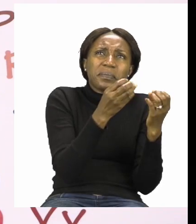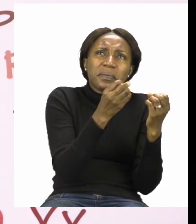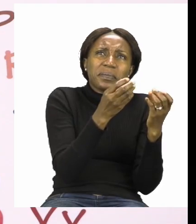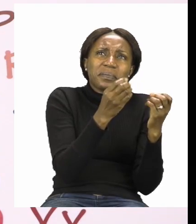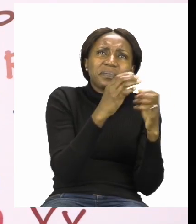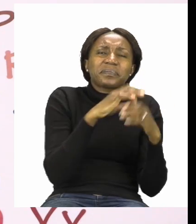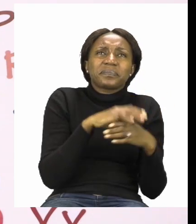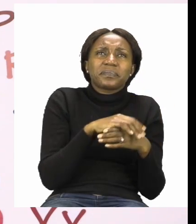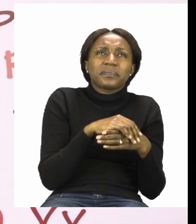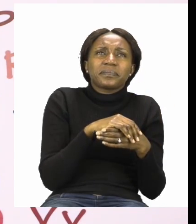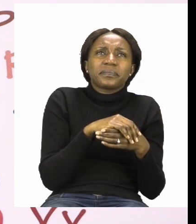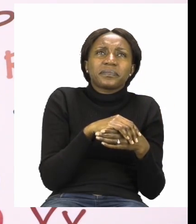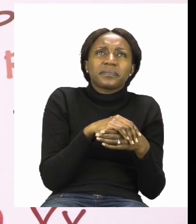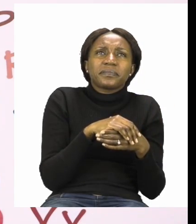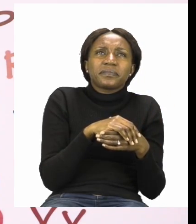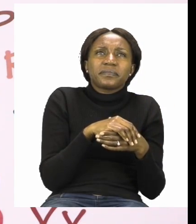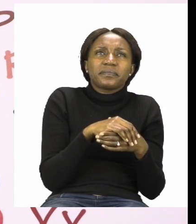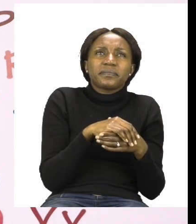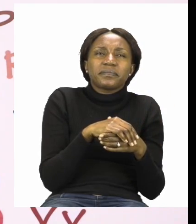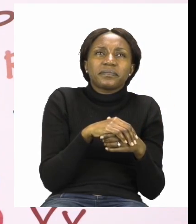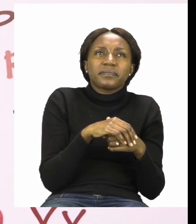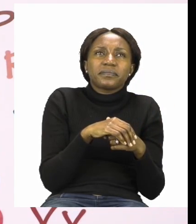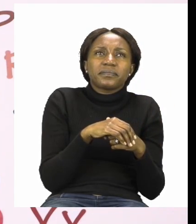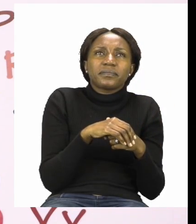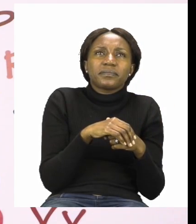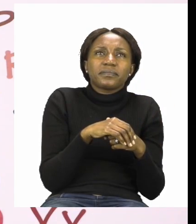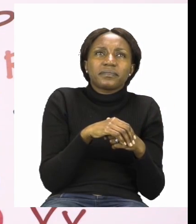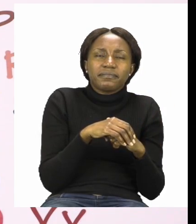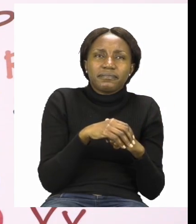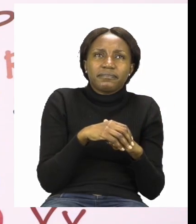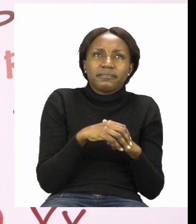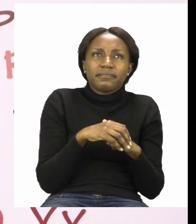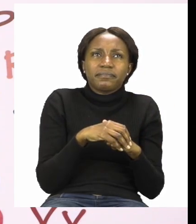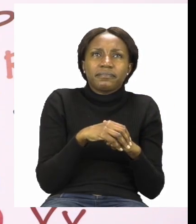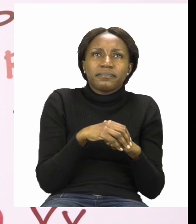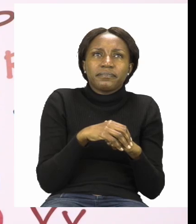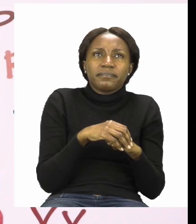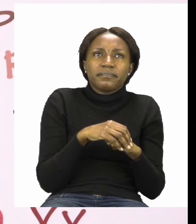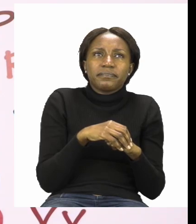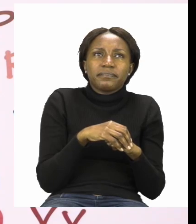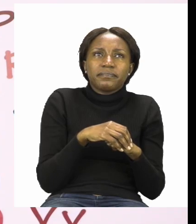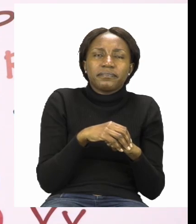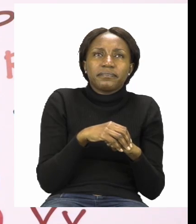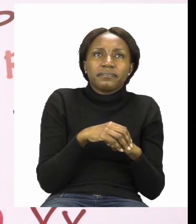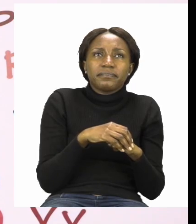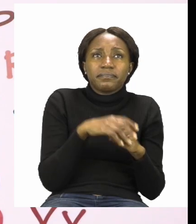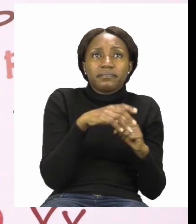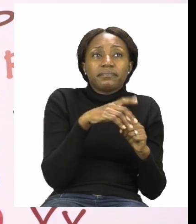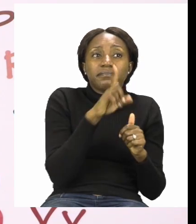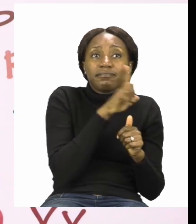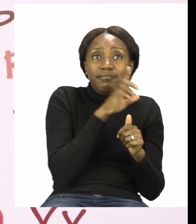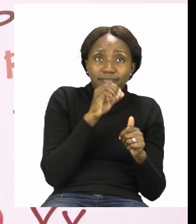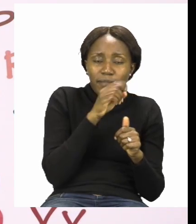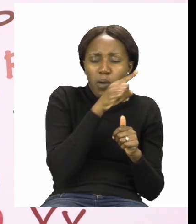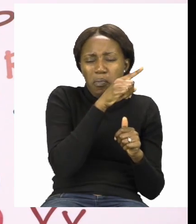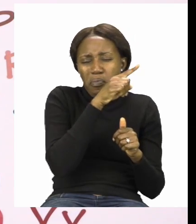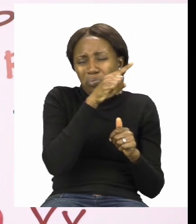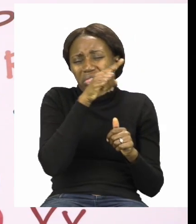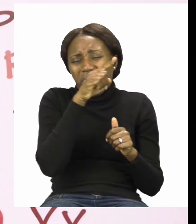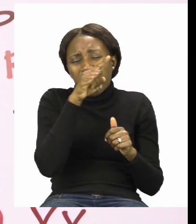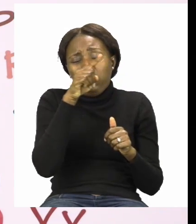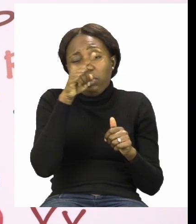number 9. But Mr. Tens has a big group of friends from the number 10 all the way